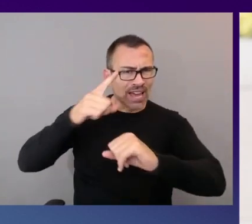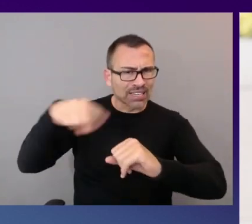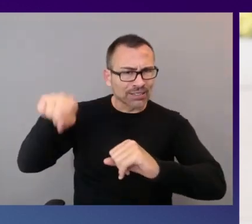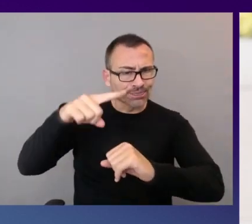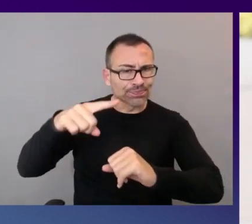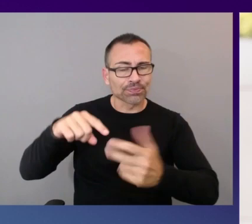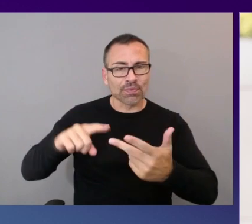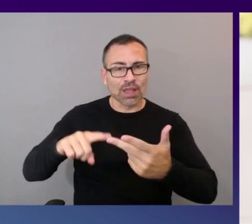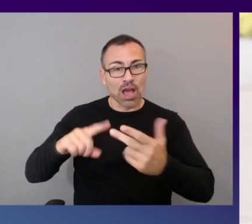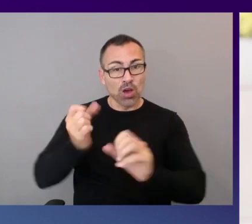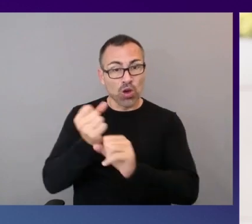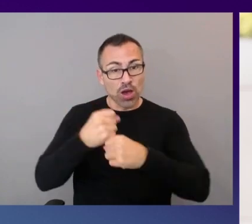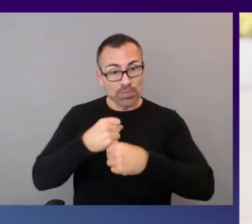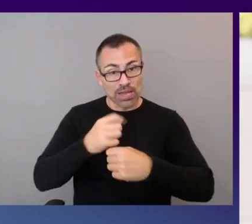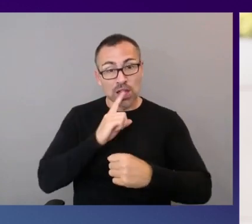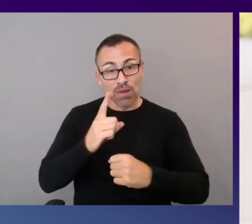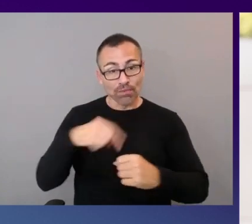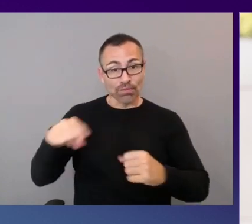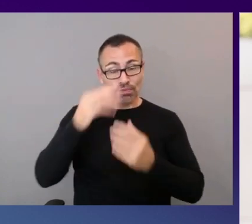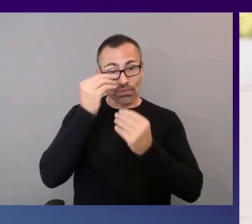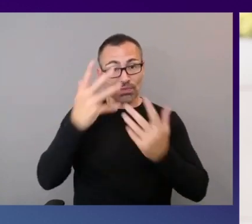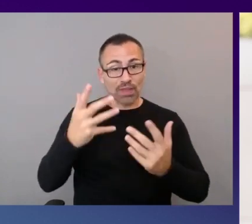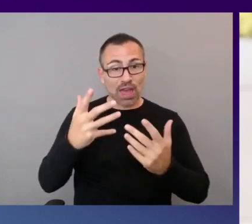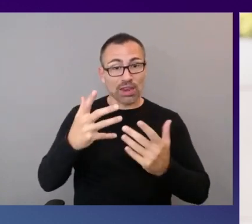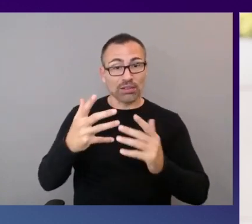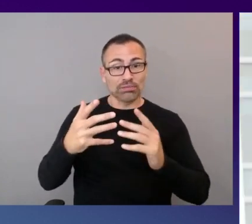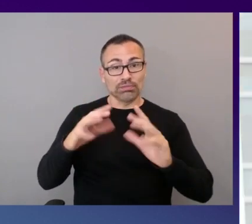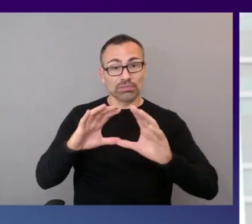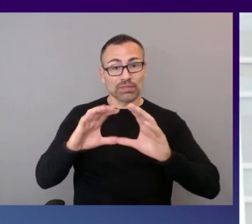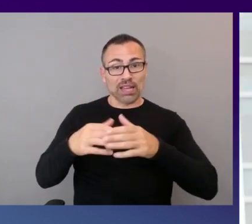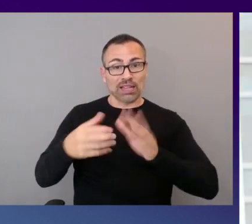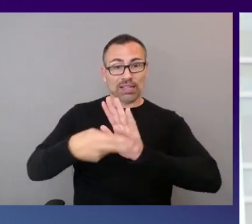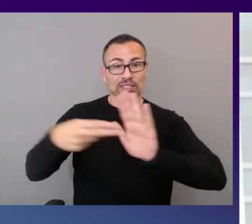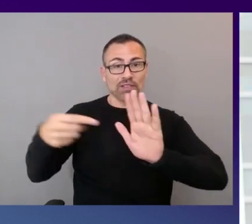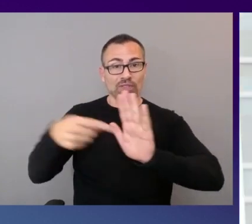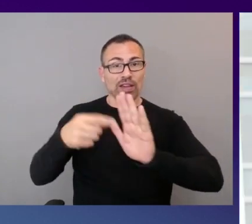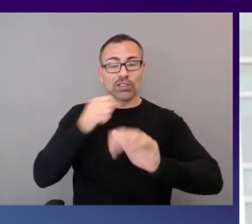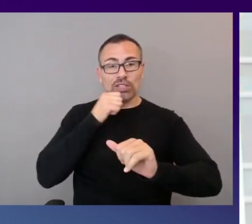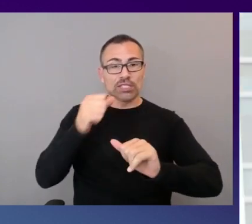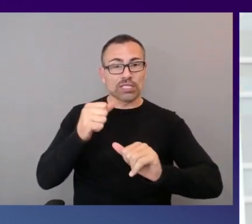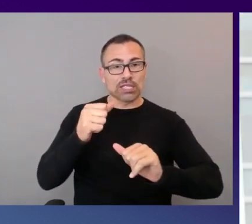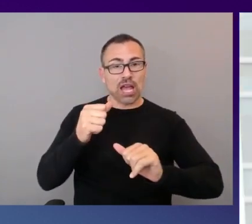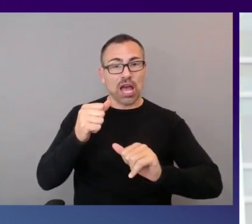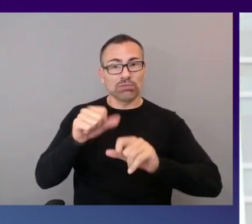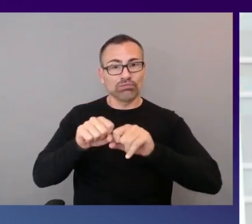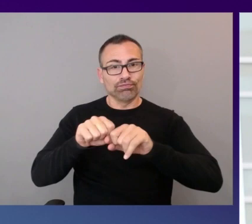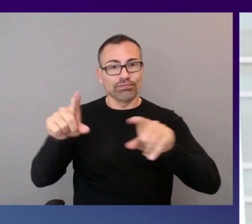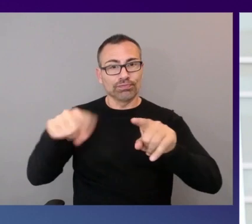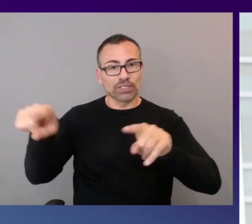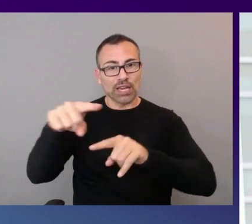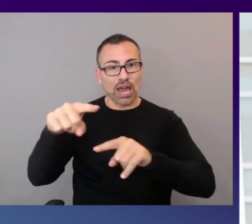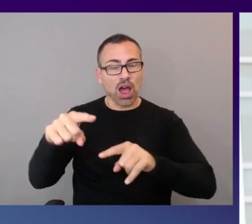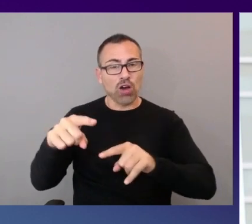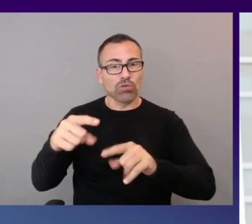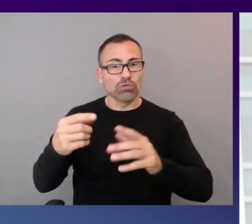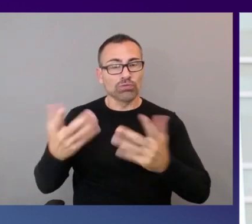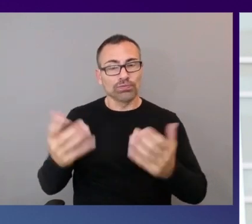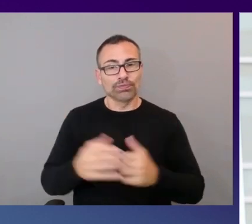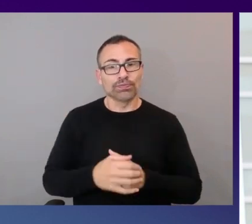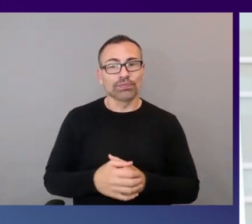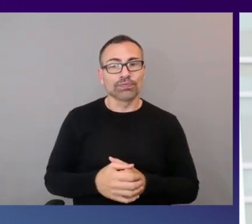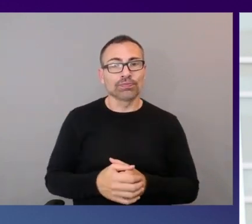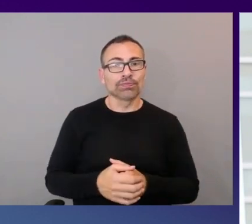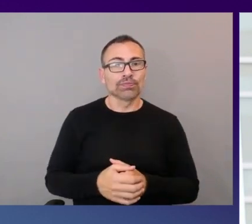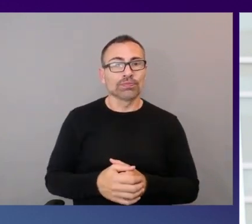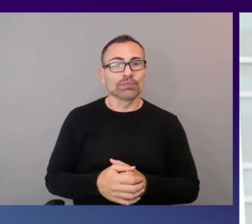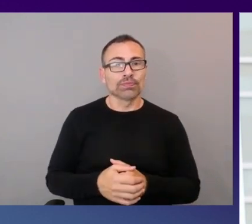that I have doesn't leave a certain boundary or perimeter that I've defined? That is so important, right? We're saying that